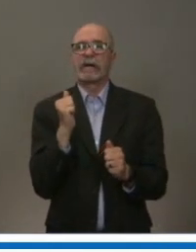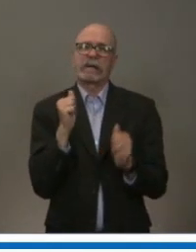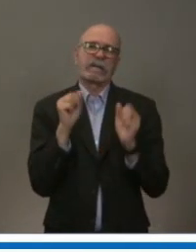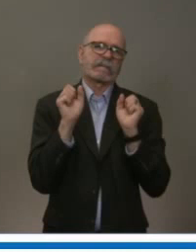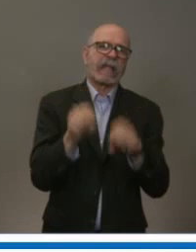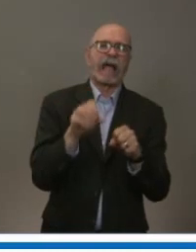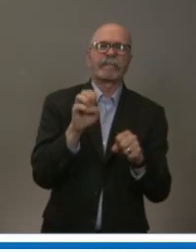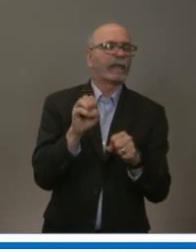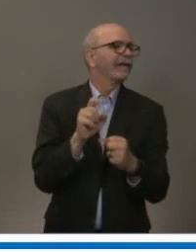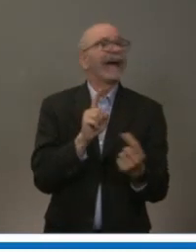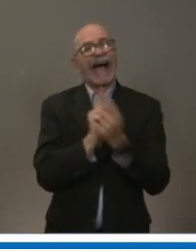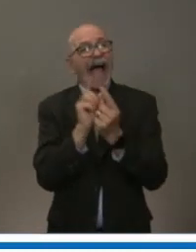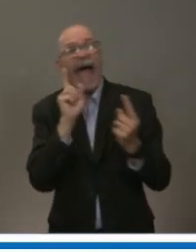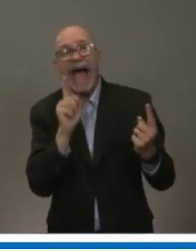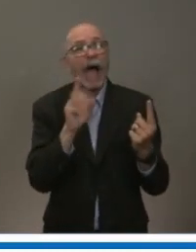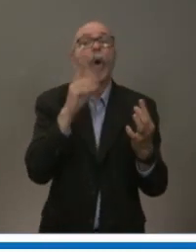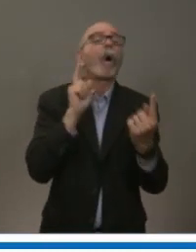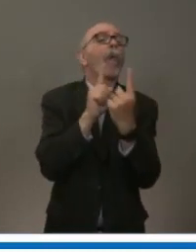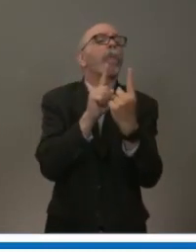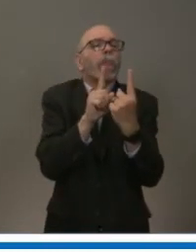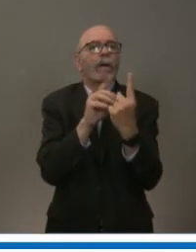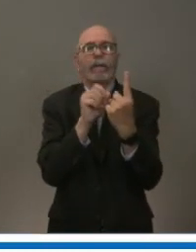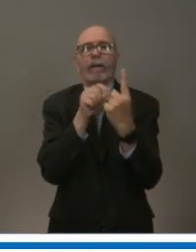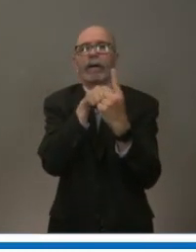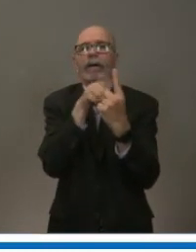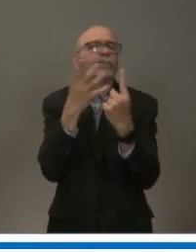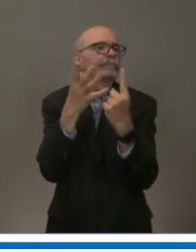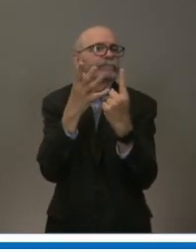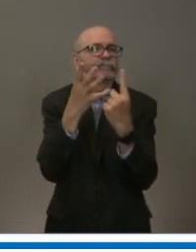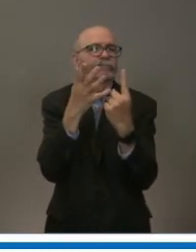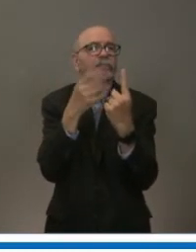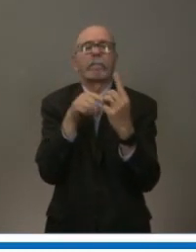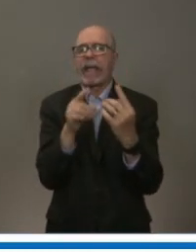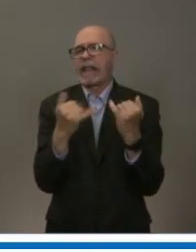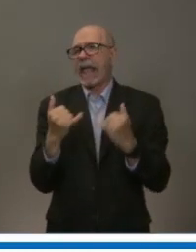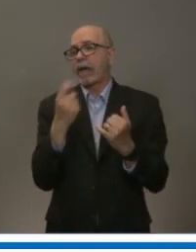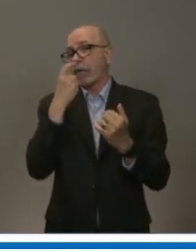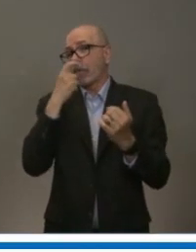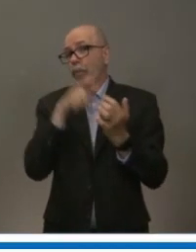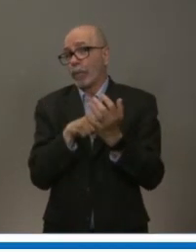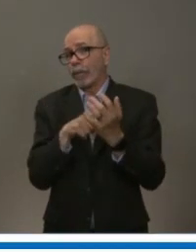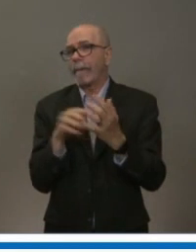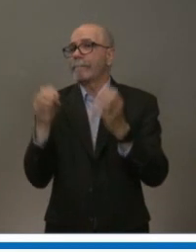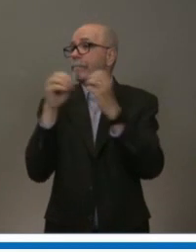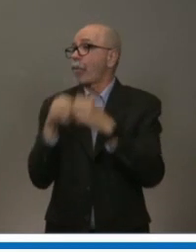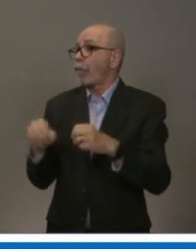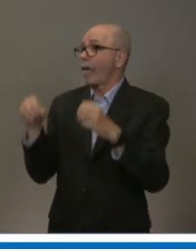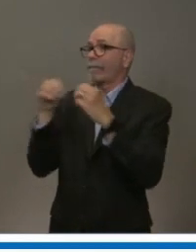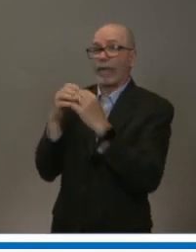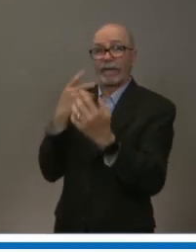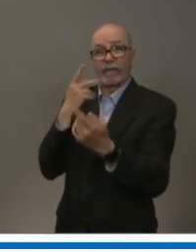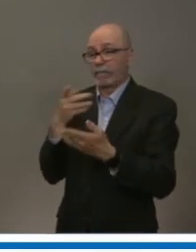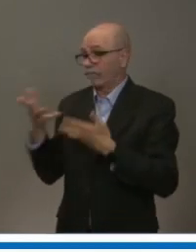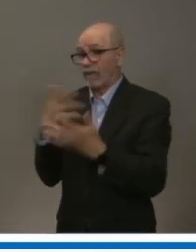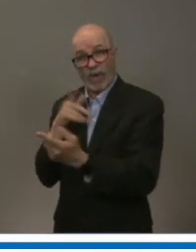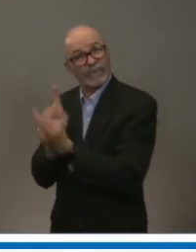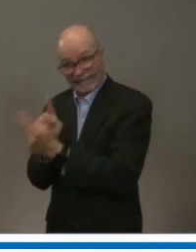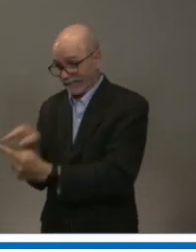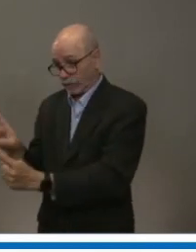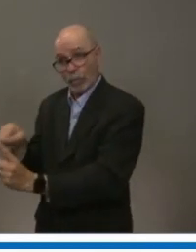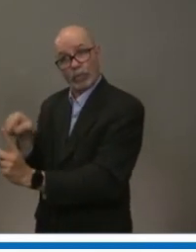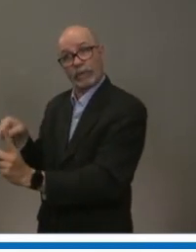seeing the benefits of our strategy of testing contacts right away, and many of our new cases are